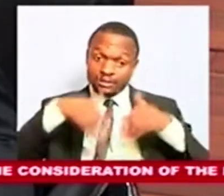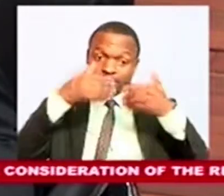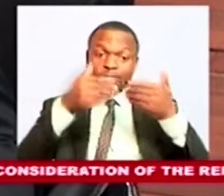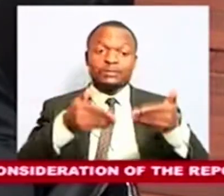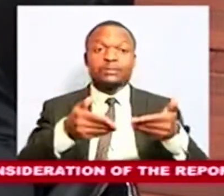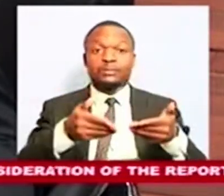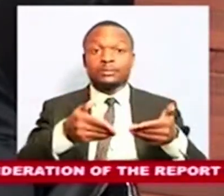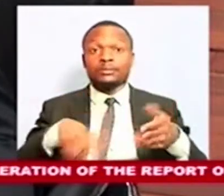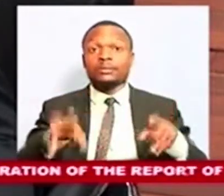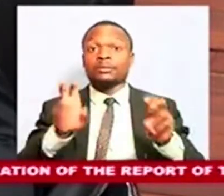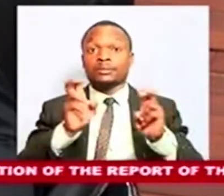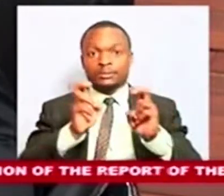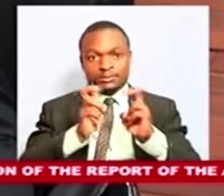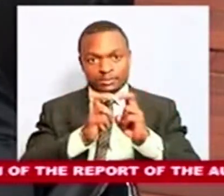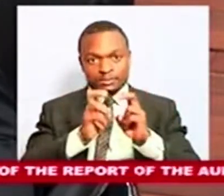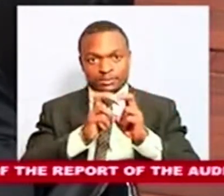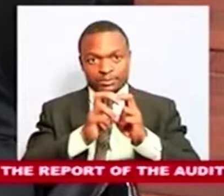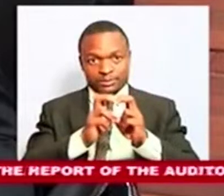contract